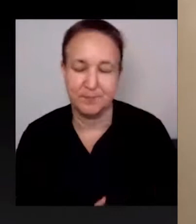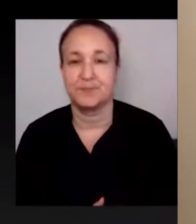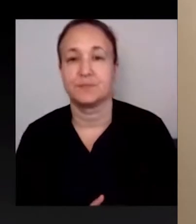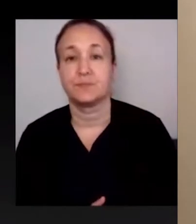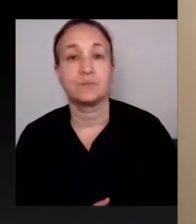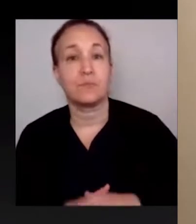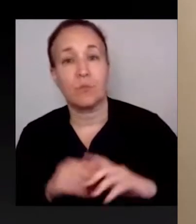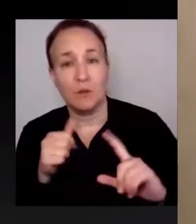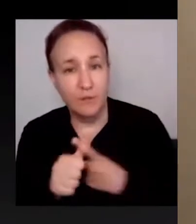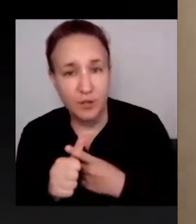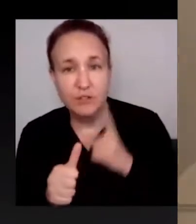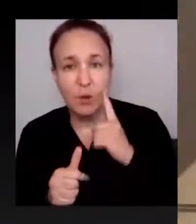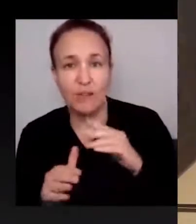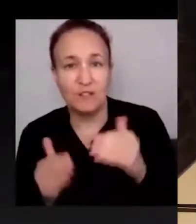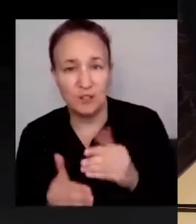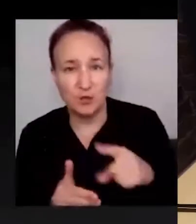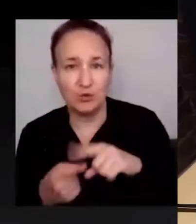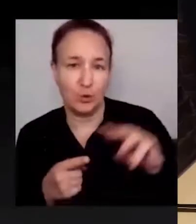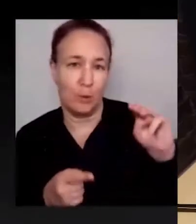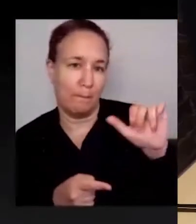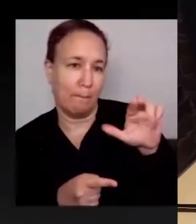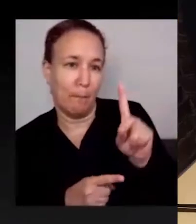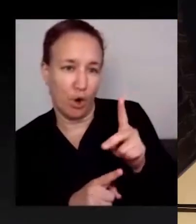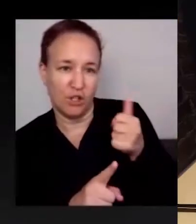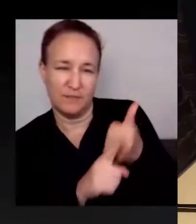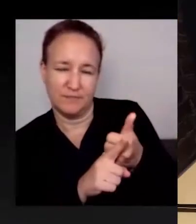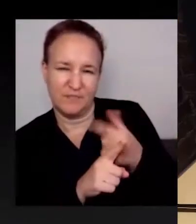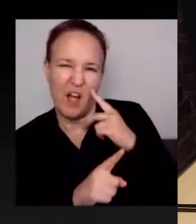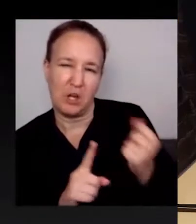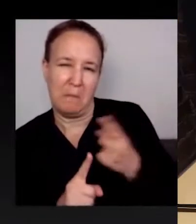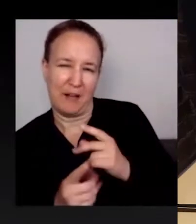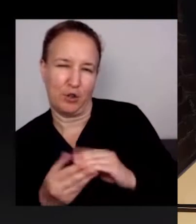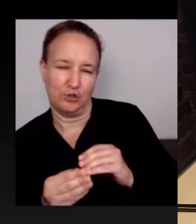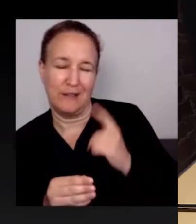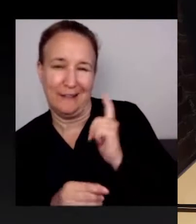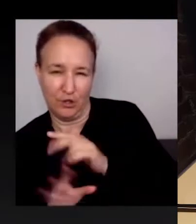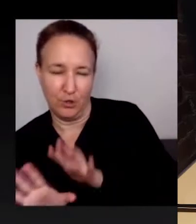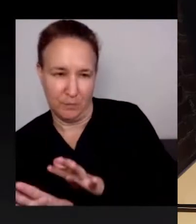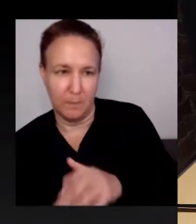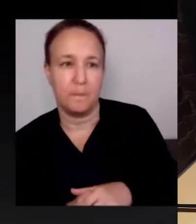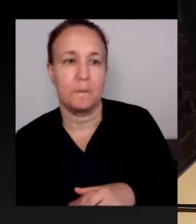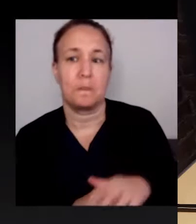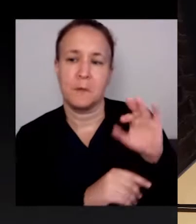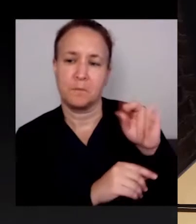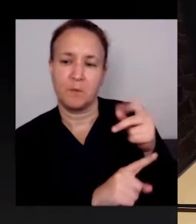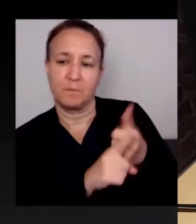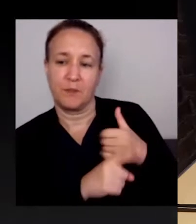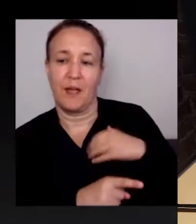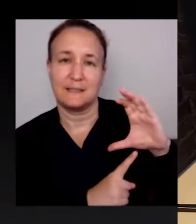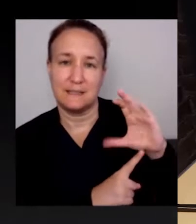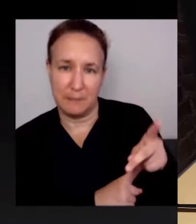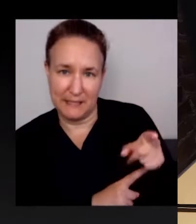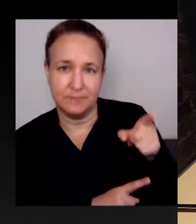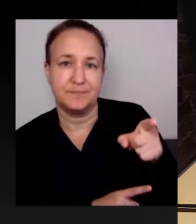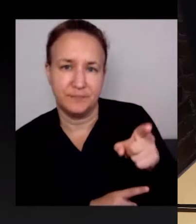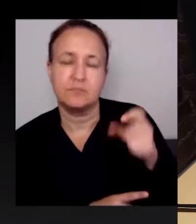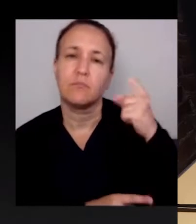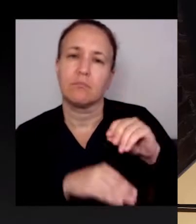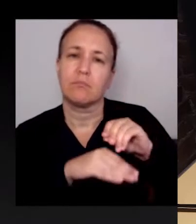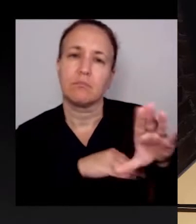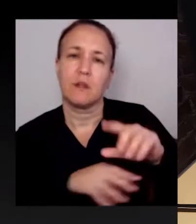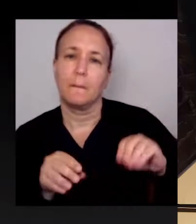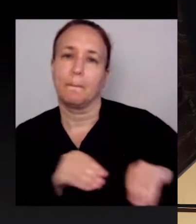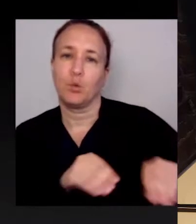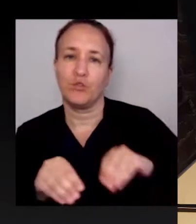I'm going to introduce you to Mark, and I'll come back to our story with him later. Mark has cerebral palsy, which affects his movement